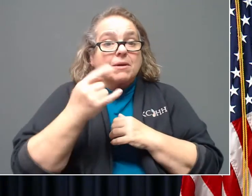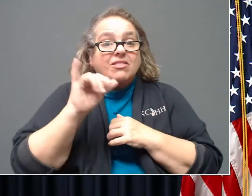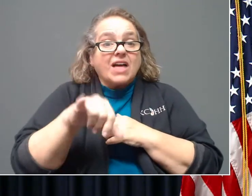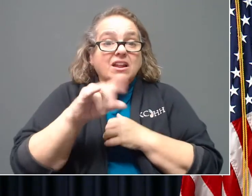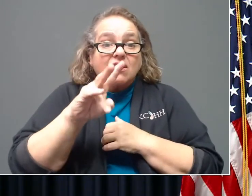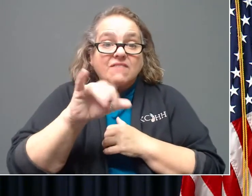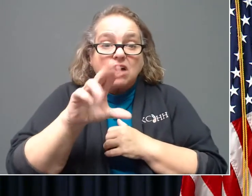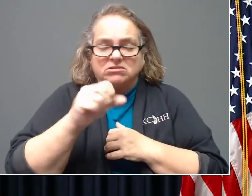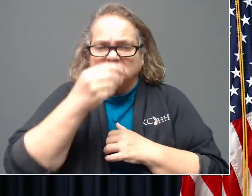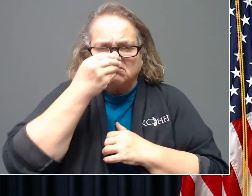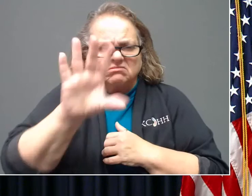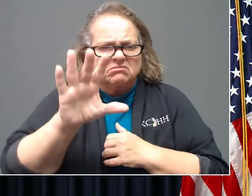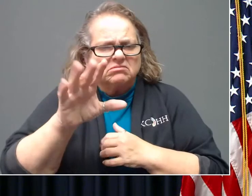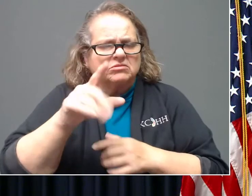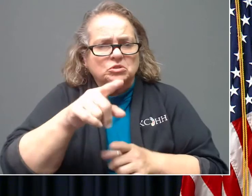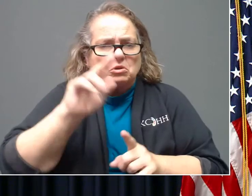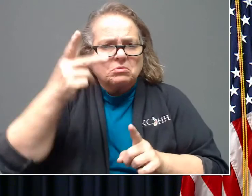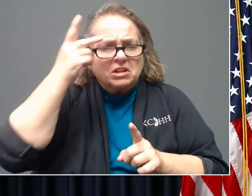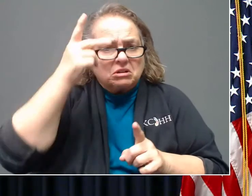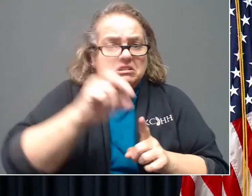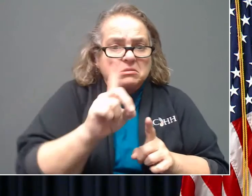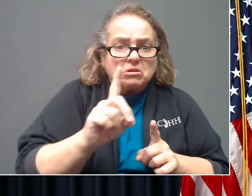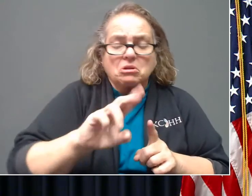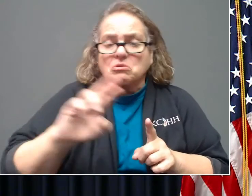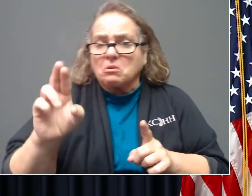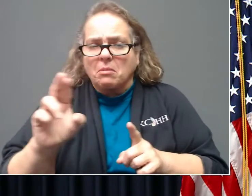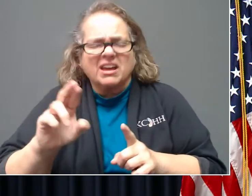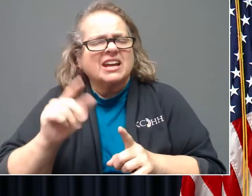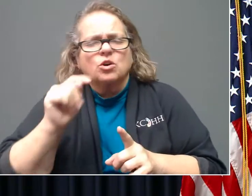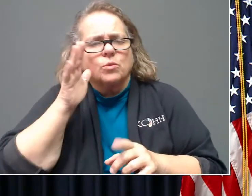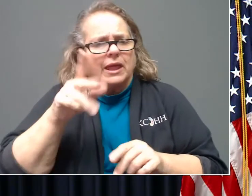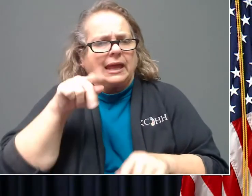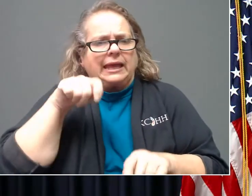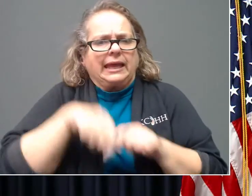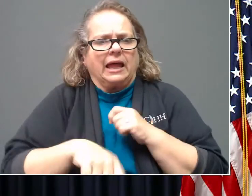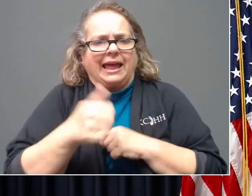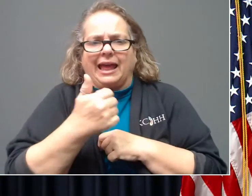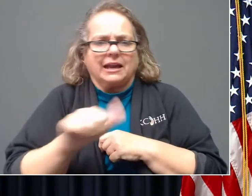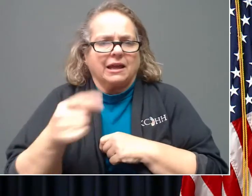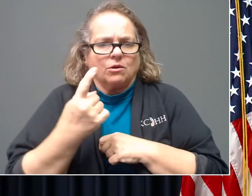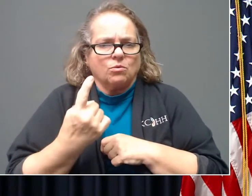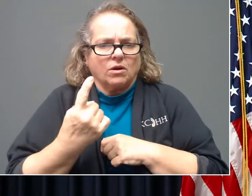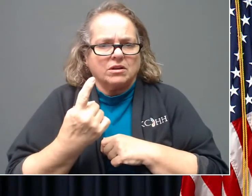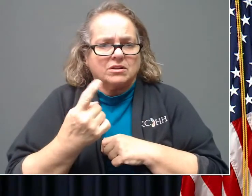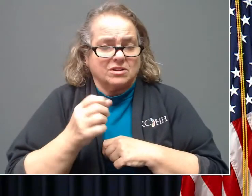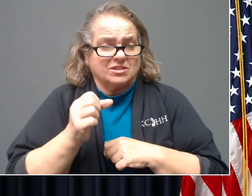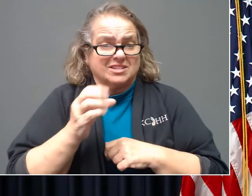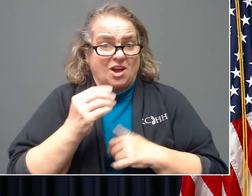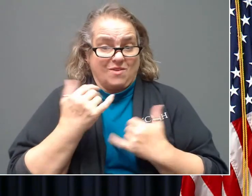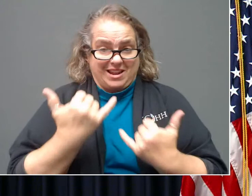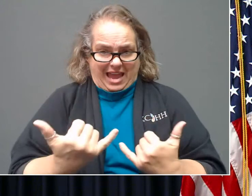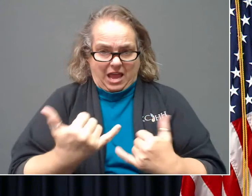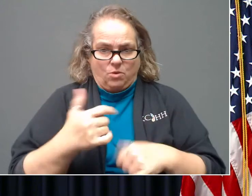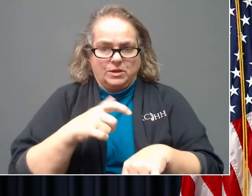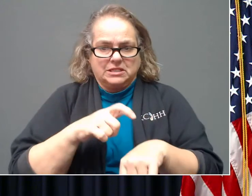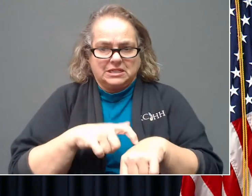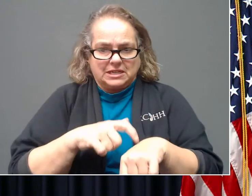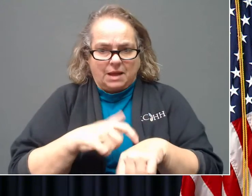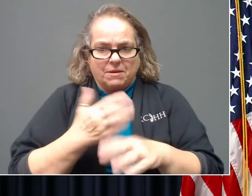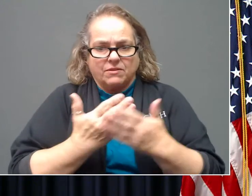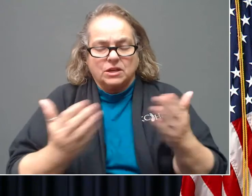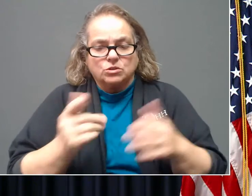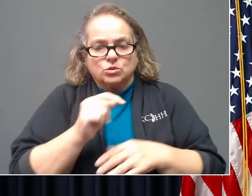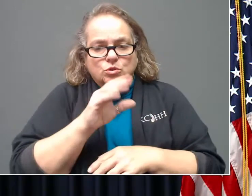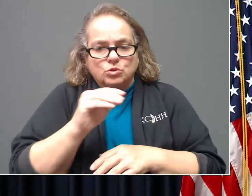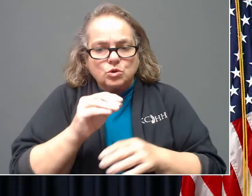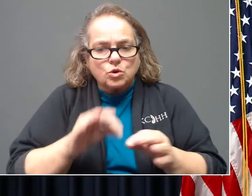in. It'll kill anybody that it can. So now's the time. Things are too important. If